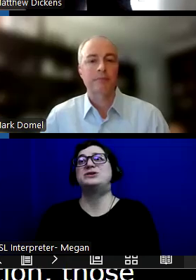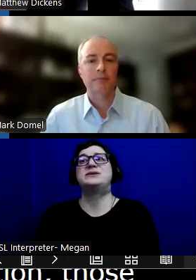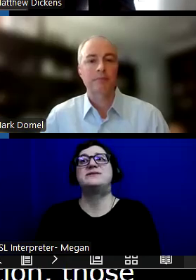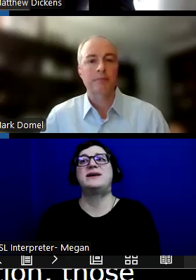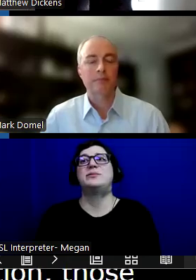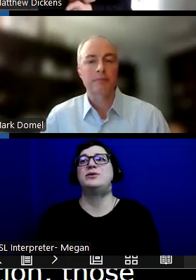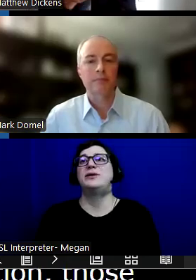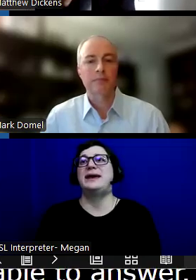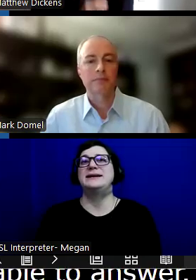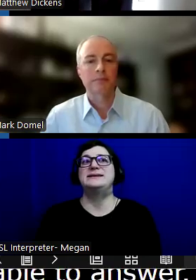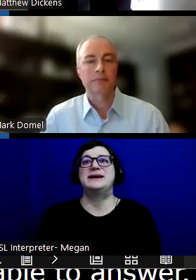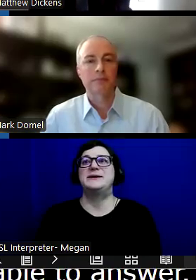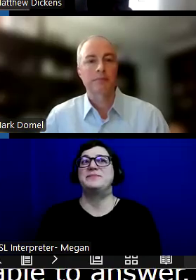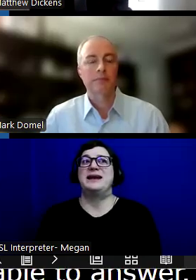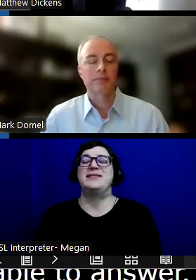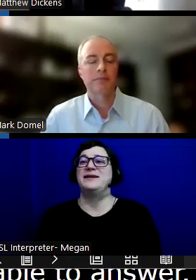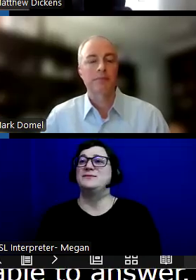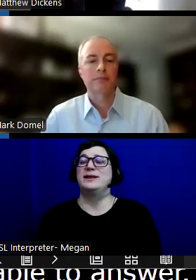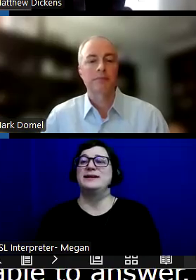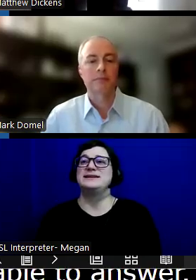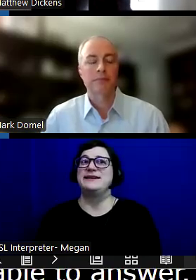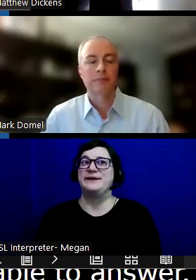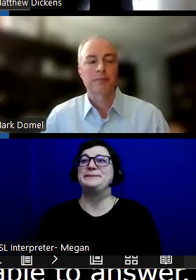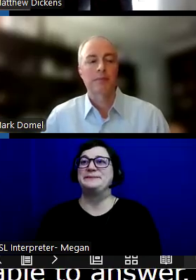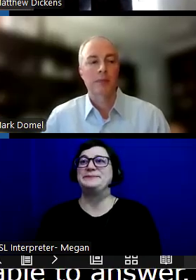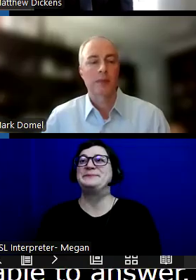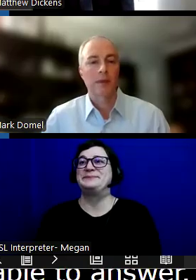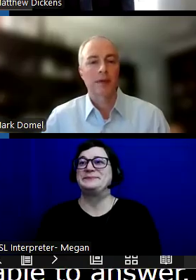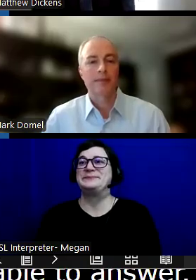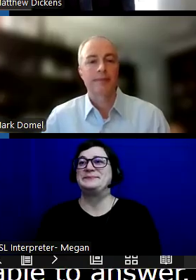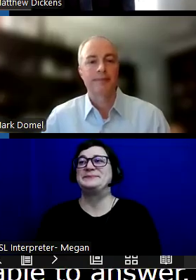asked questions available and anything related to TEFA.